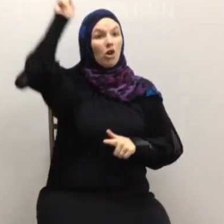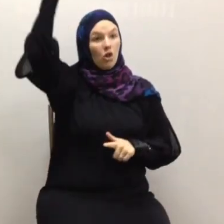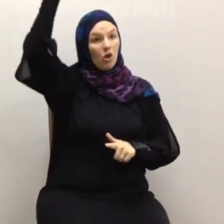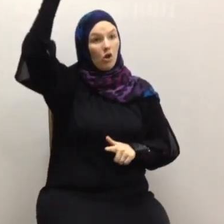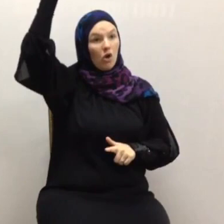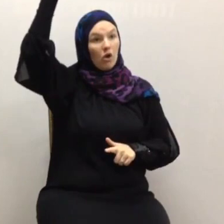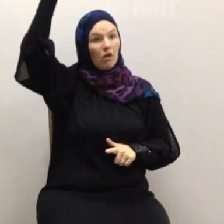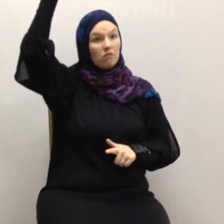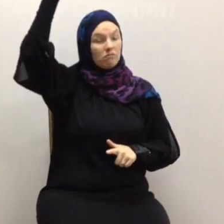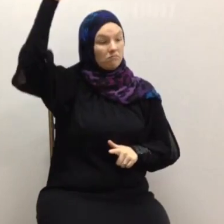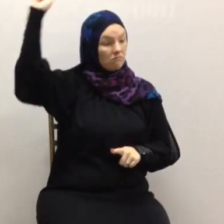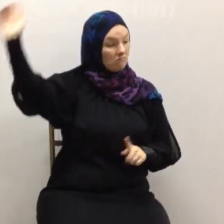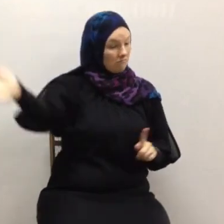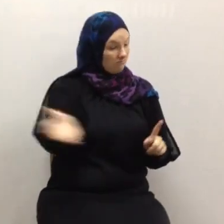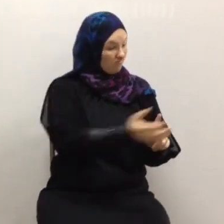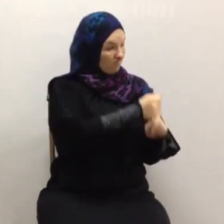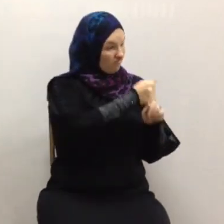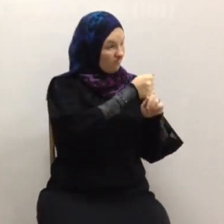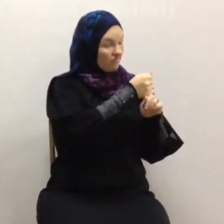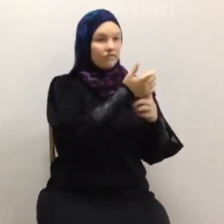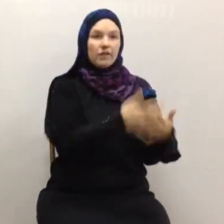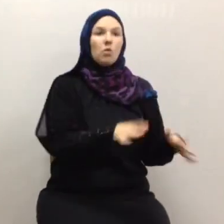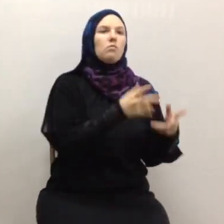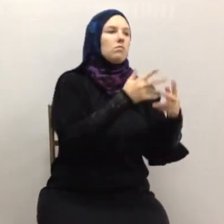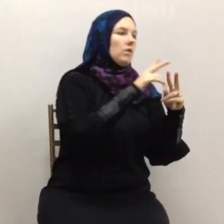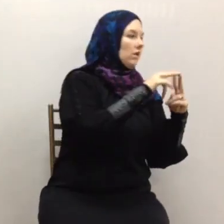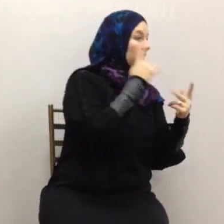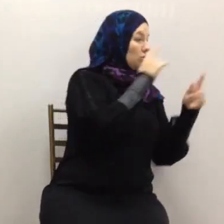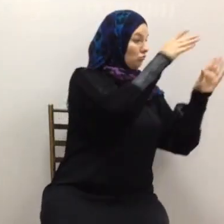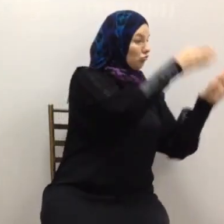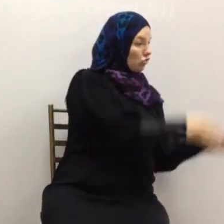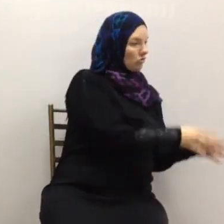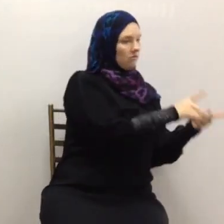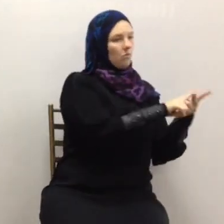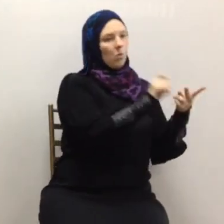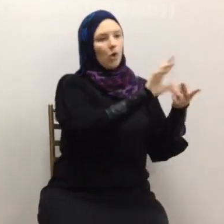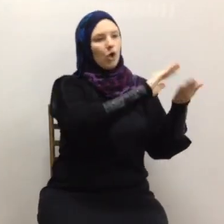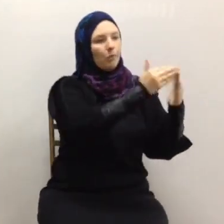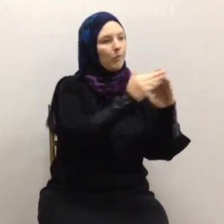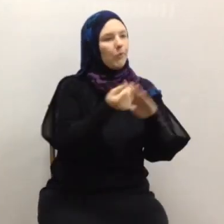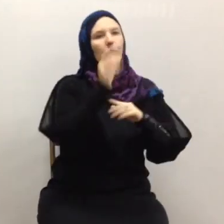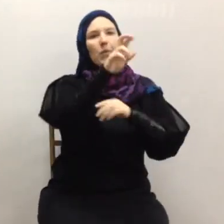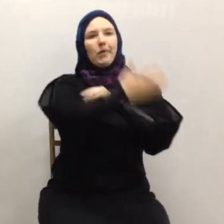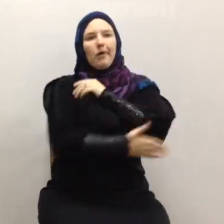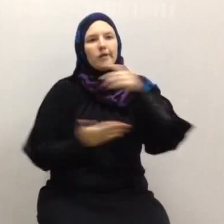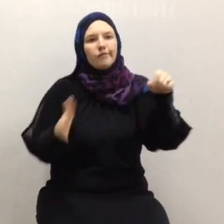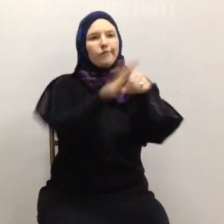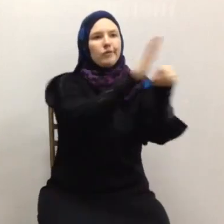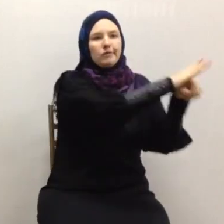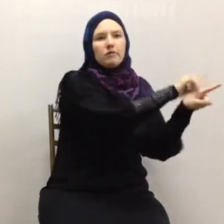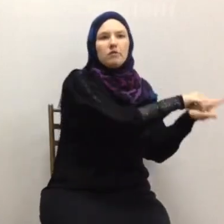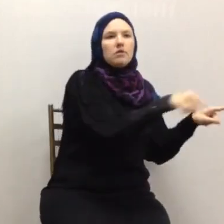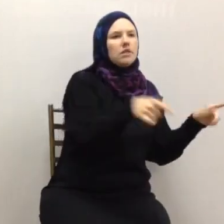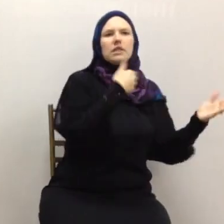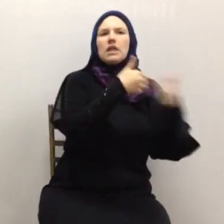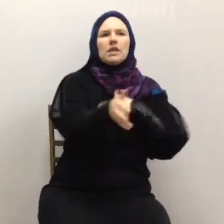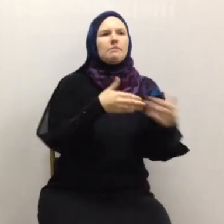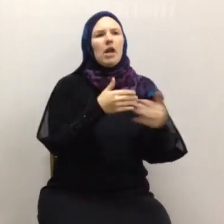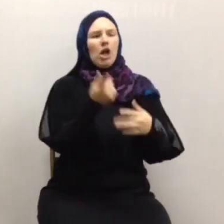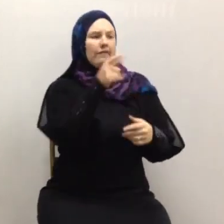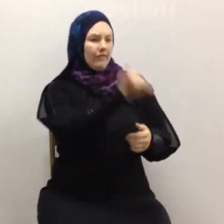an individual or a community or a nation, no matter how powerful this nation may be.